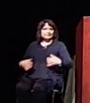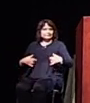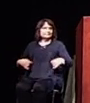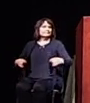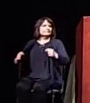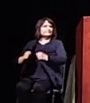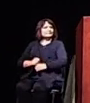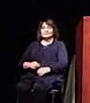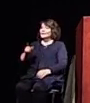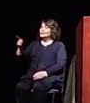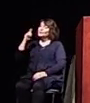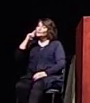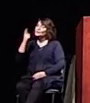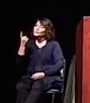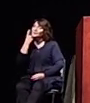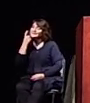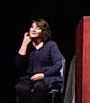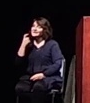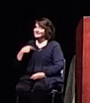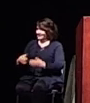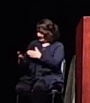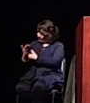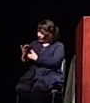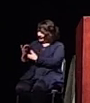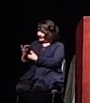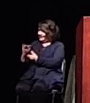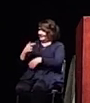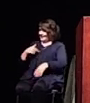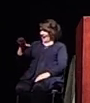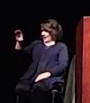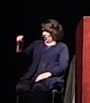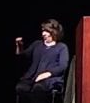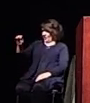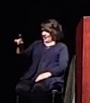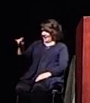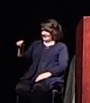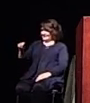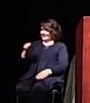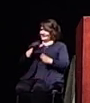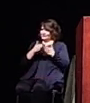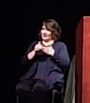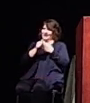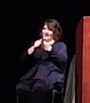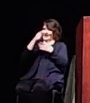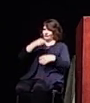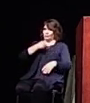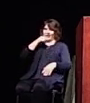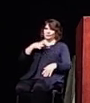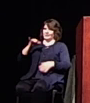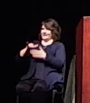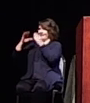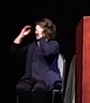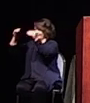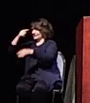You heard recently this morning in my introduction that I co-edited this book, The Guide for White Women Who Teach Black Boys, and a couple of people have asked